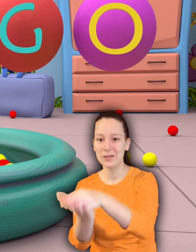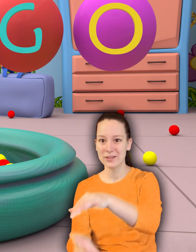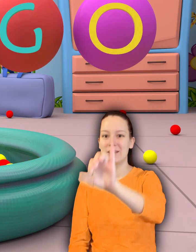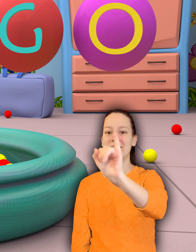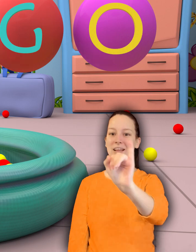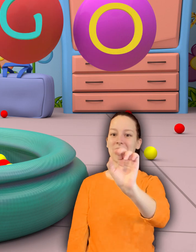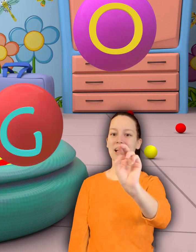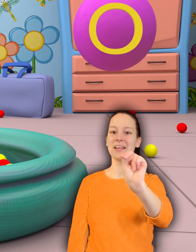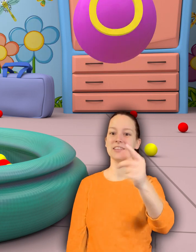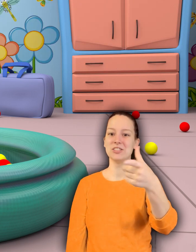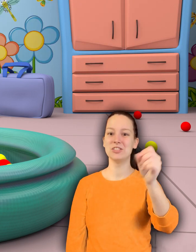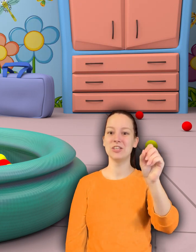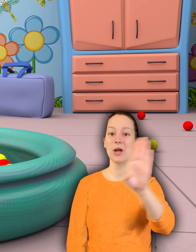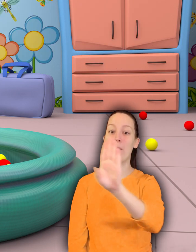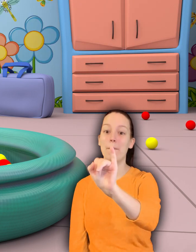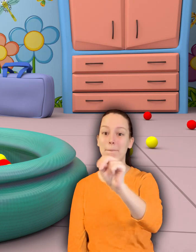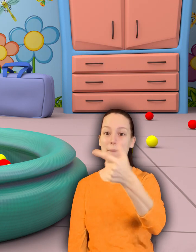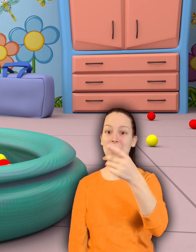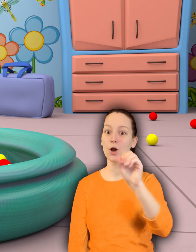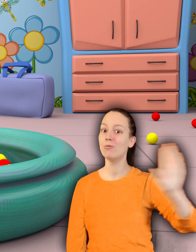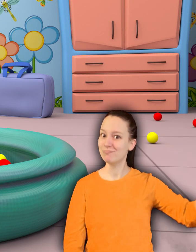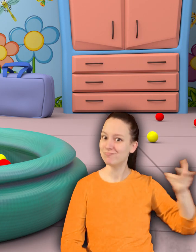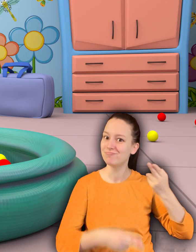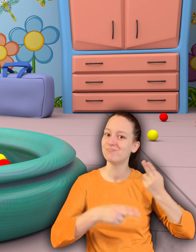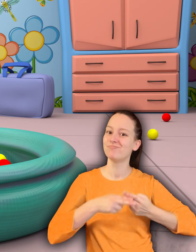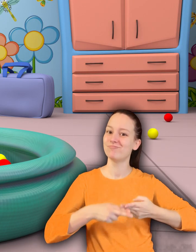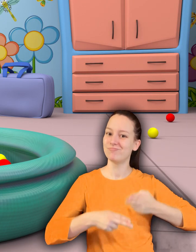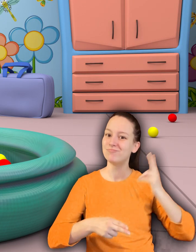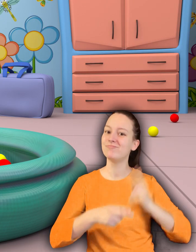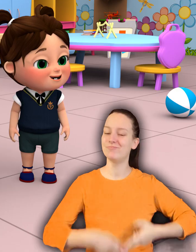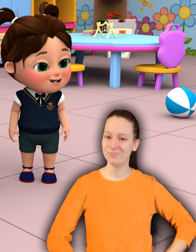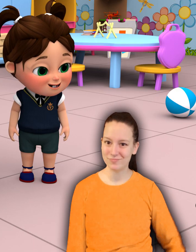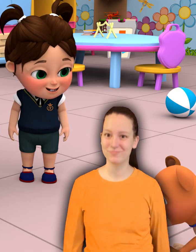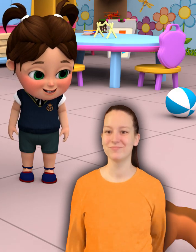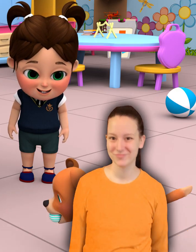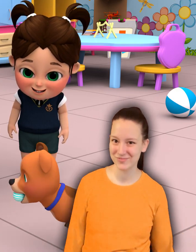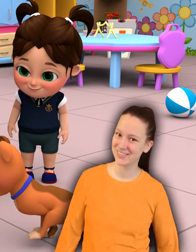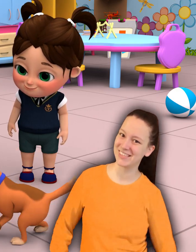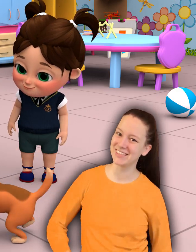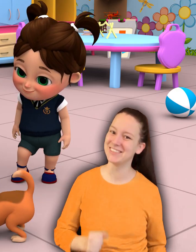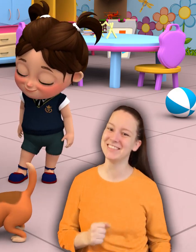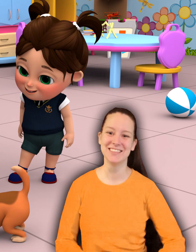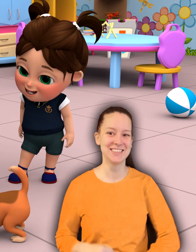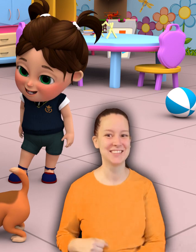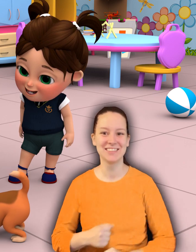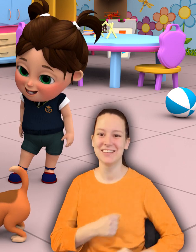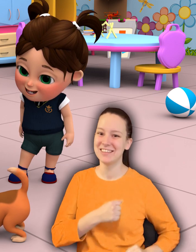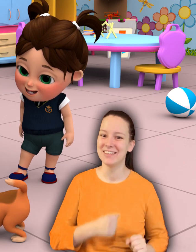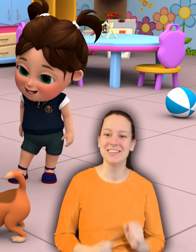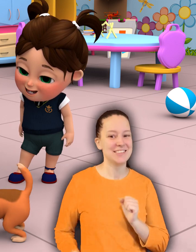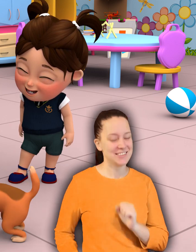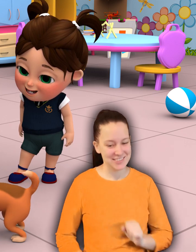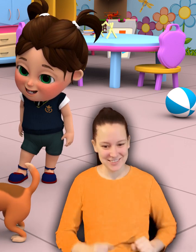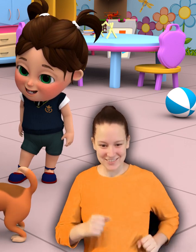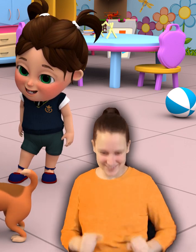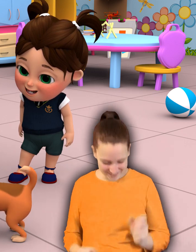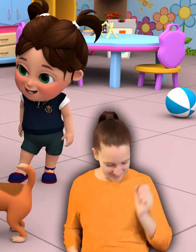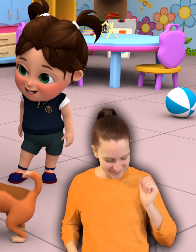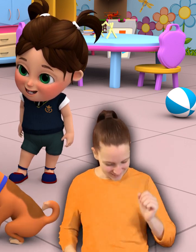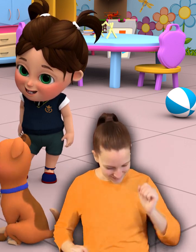i-n-g-o i-n-g-o and Bingo was his name-o ha